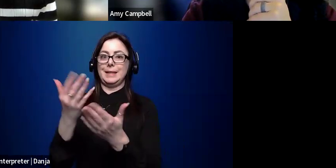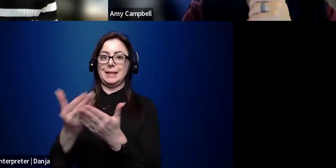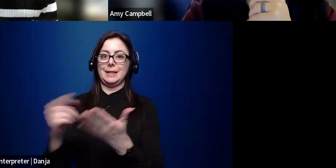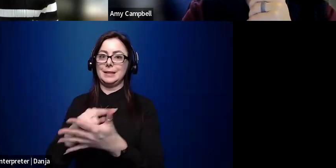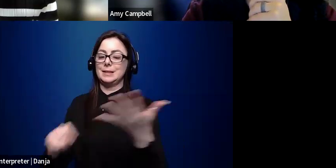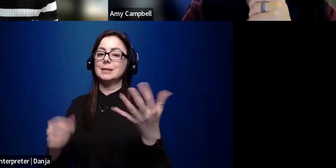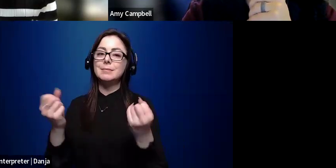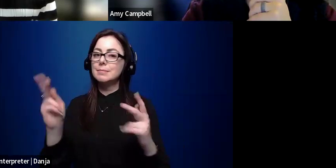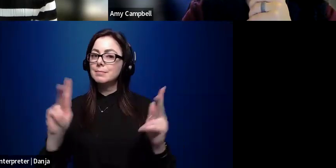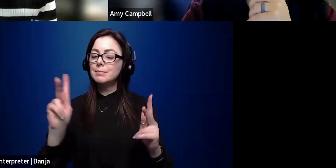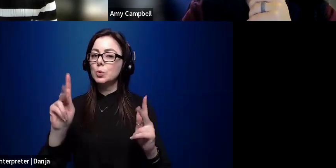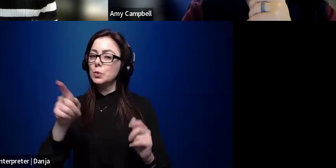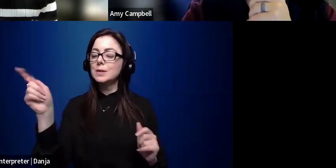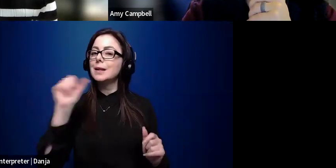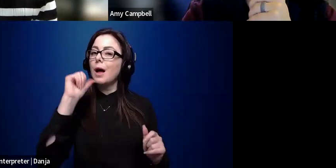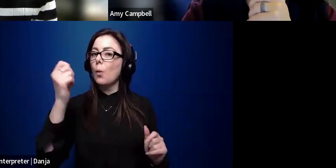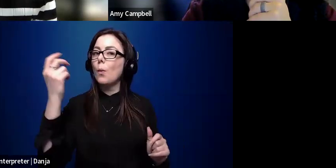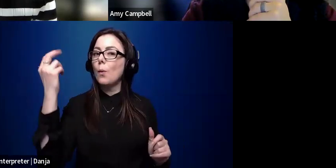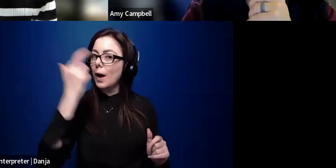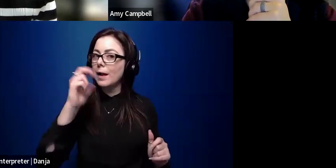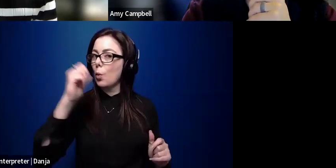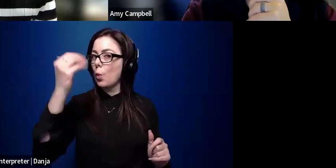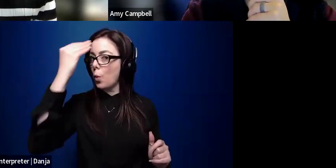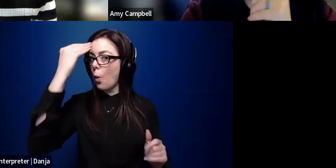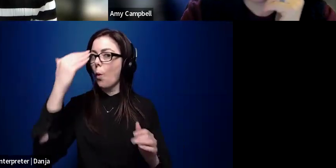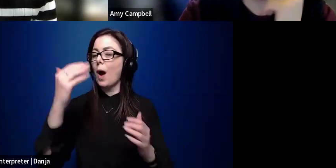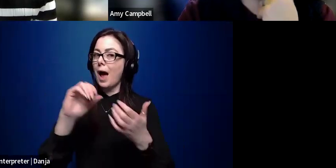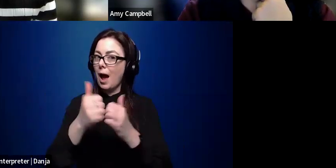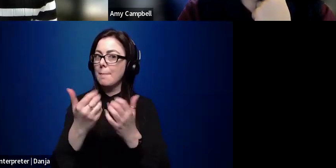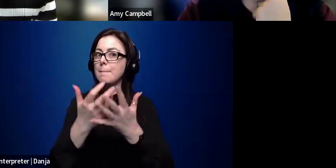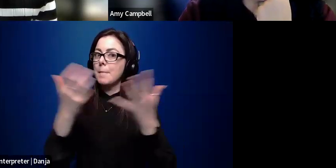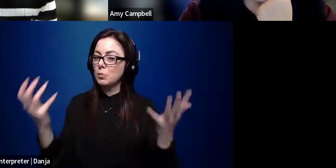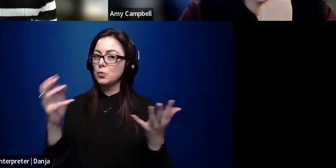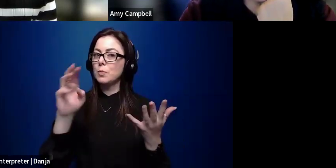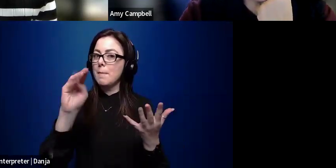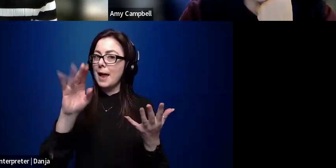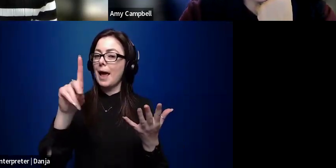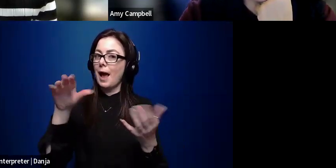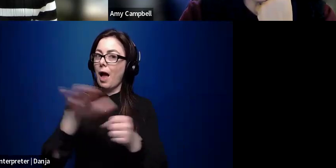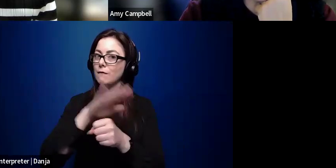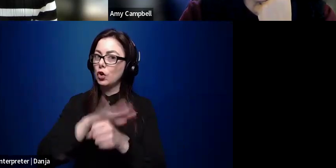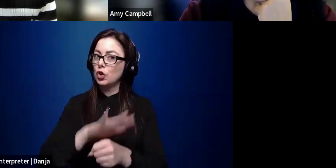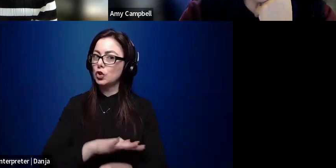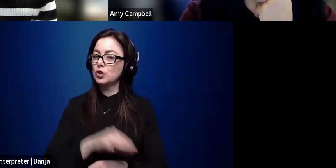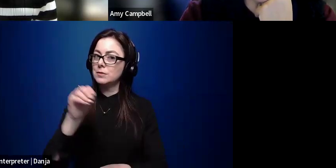how extensive this part of Medicaid is. And what we'll bring up later is that